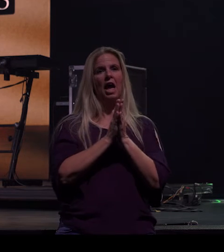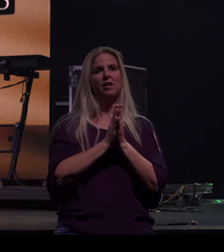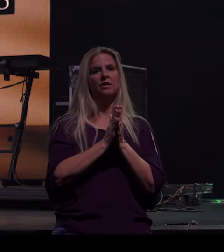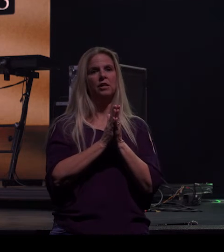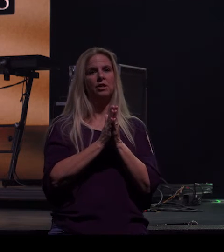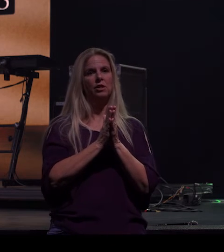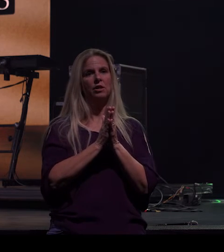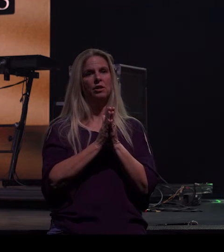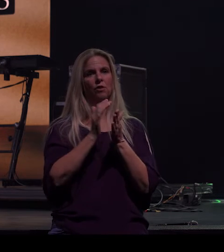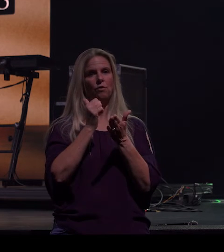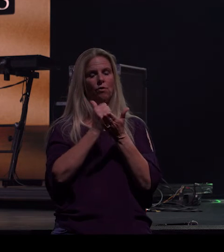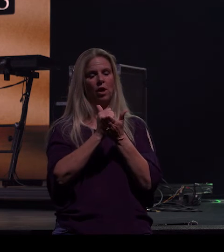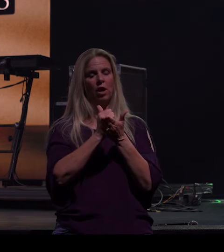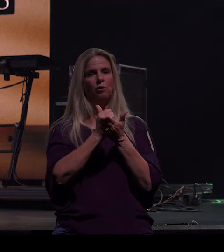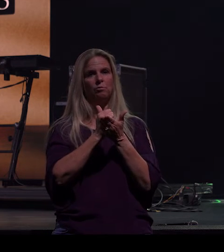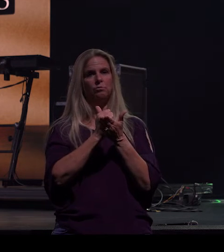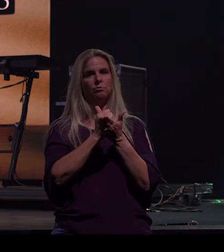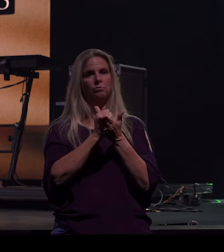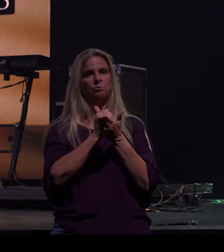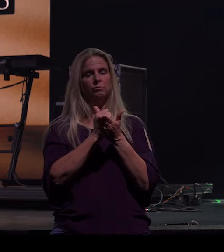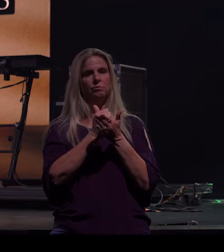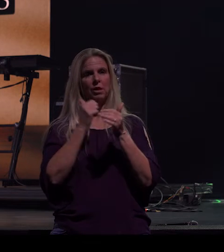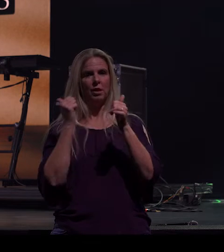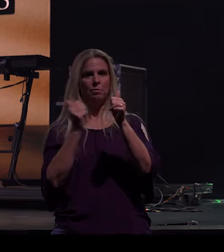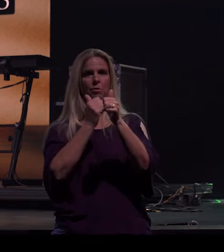failure. It's pursuing success.